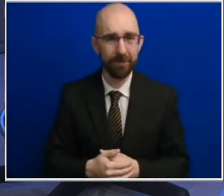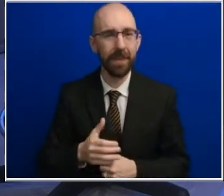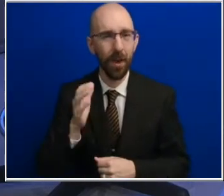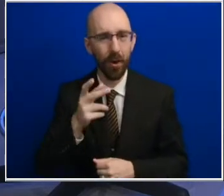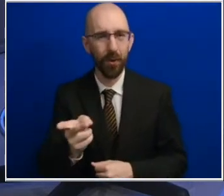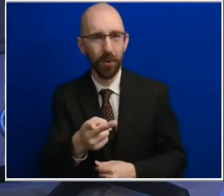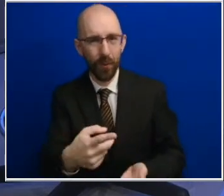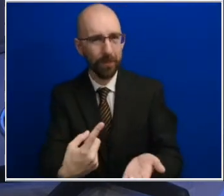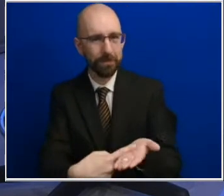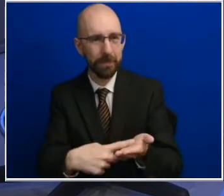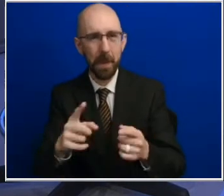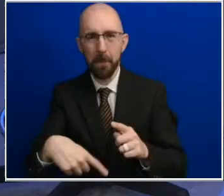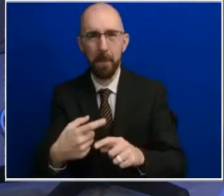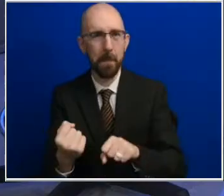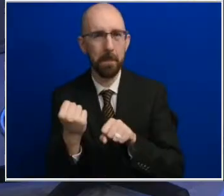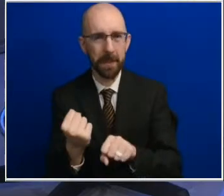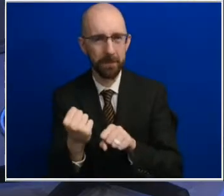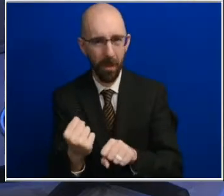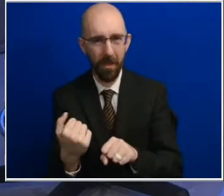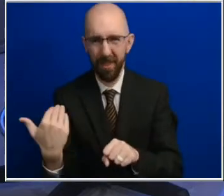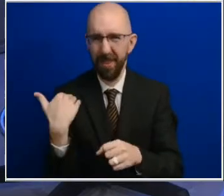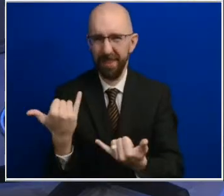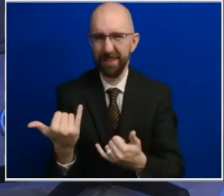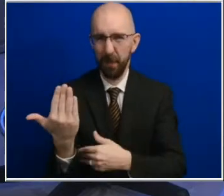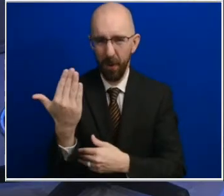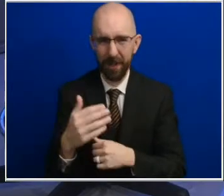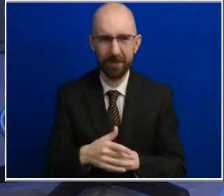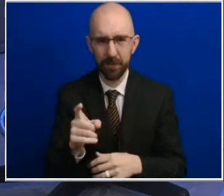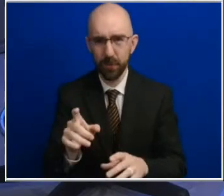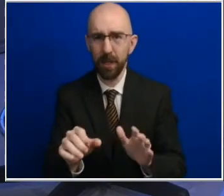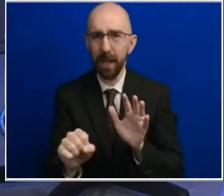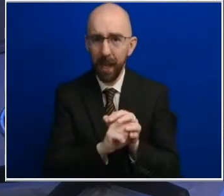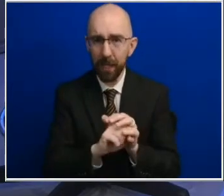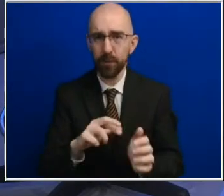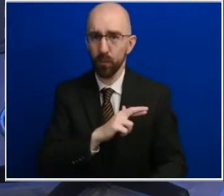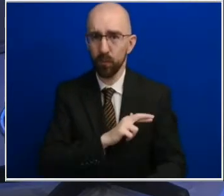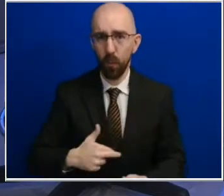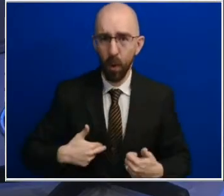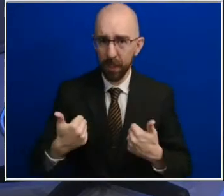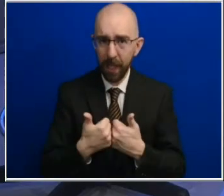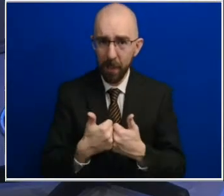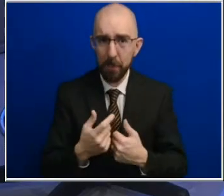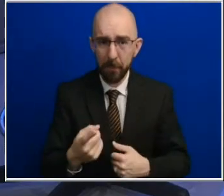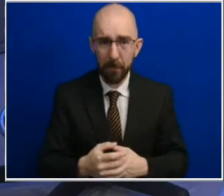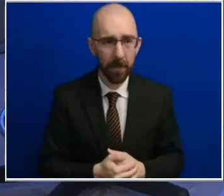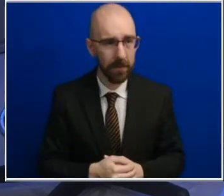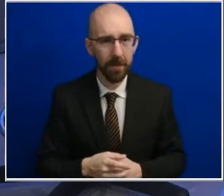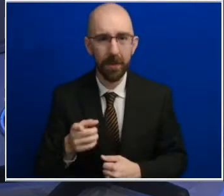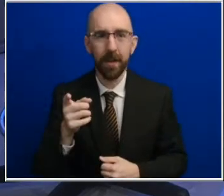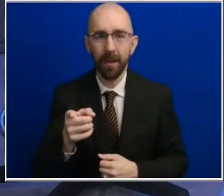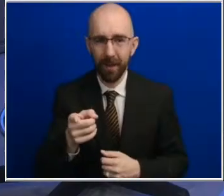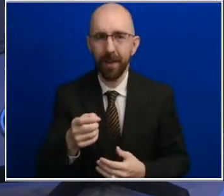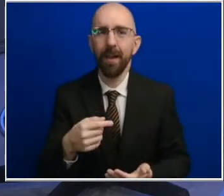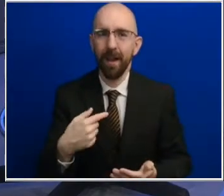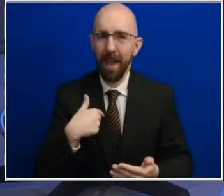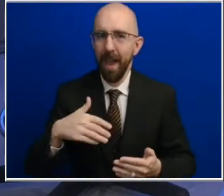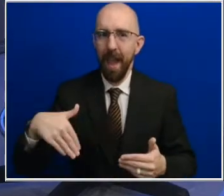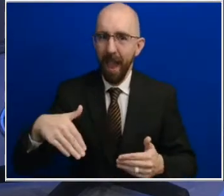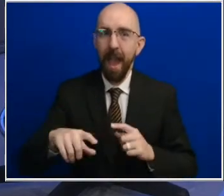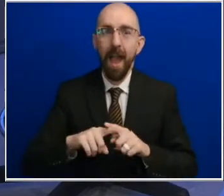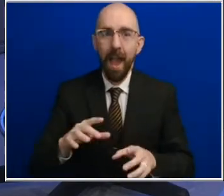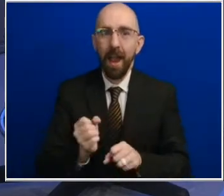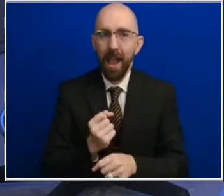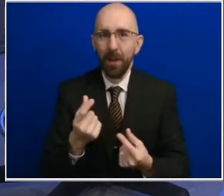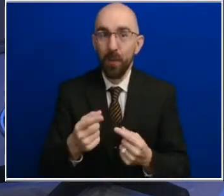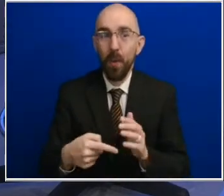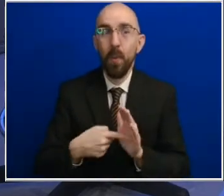about baseball earlier this morning. Did you catch a ball at a Royals game? I didn't. We got to do that once. That was a really fun time. Yeah.